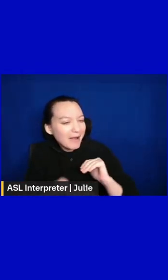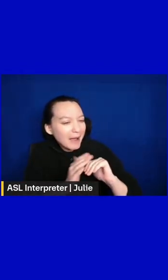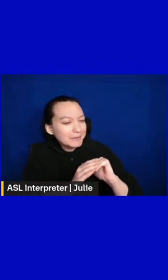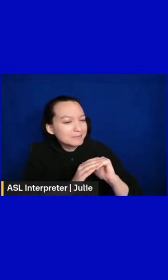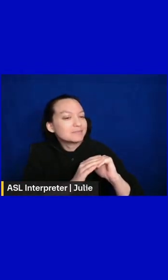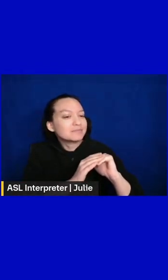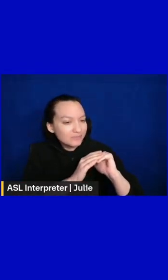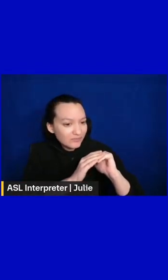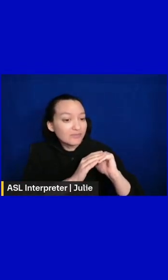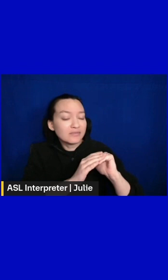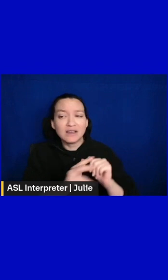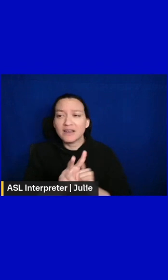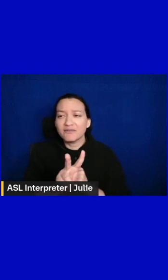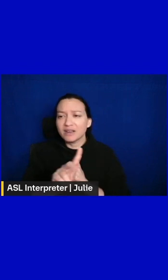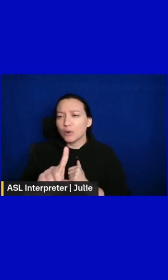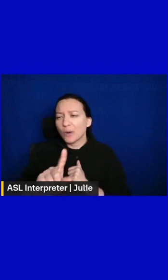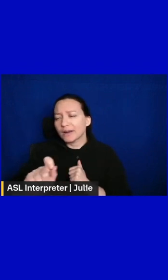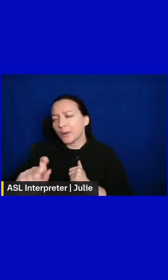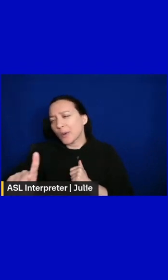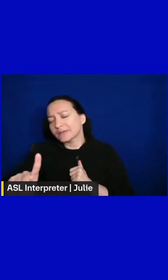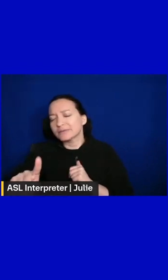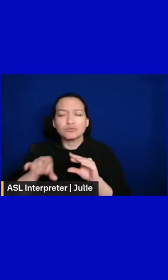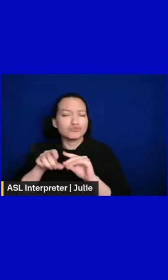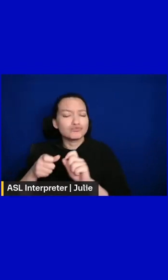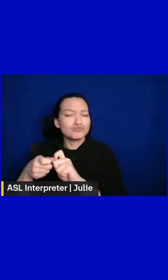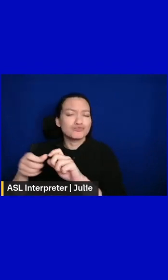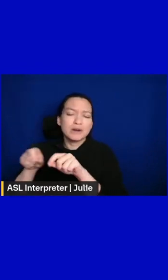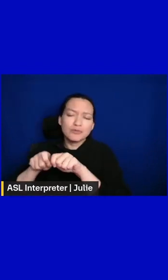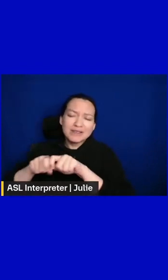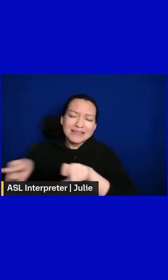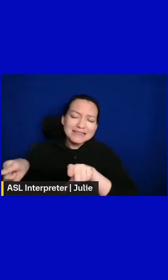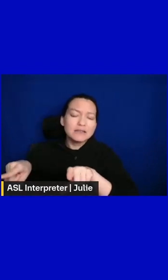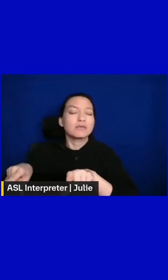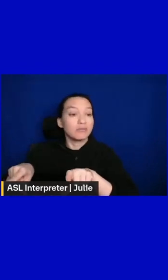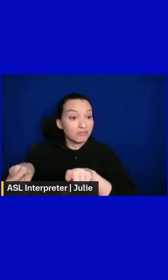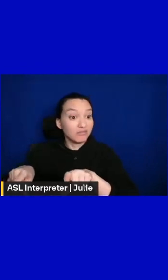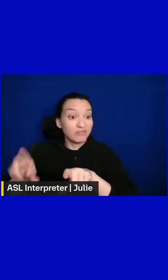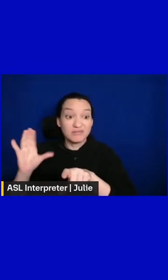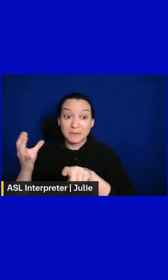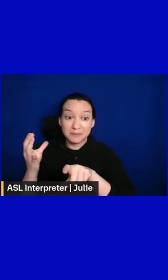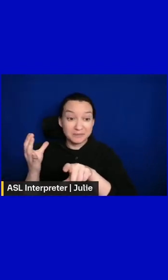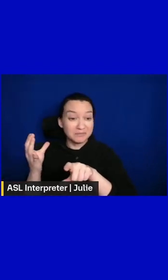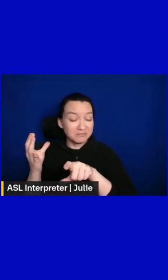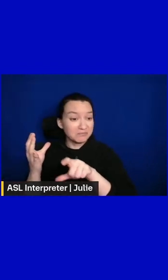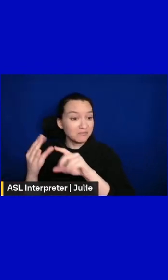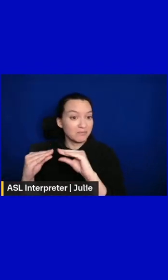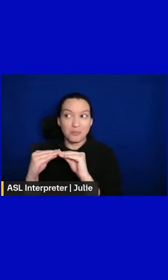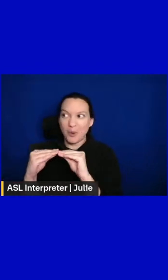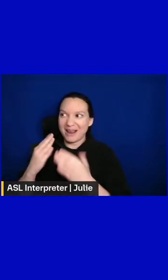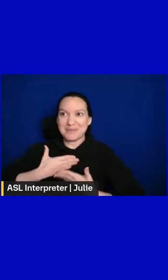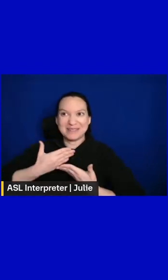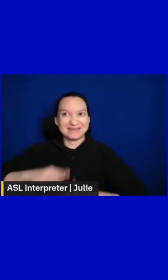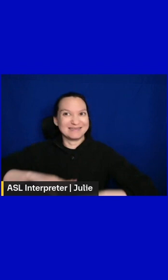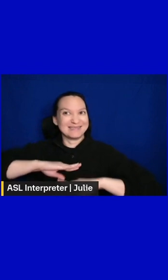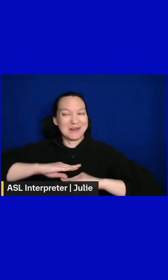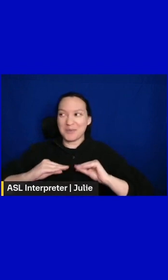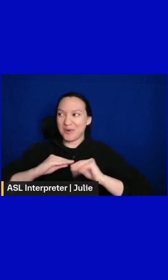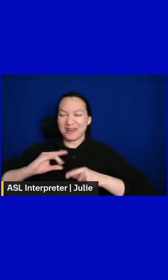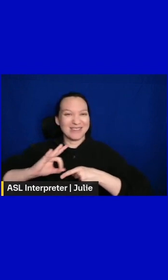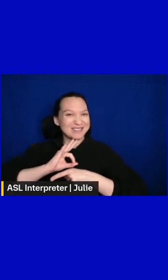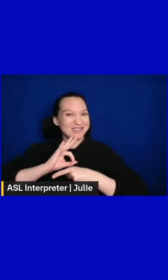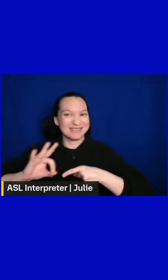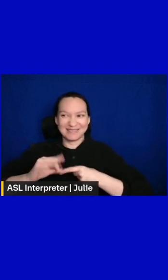enhancements. You create a v1.1, release that, and they are essentially even more happy that you've provided more